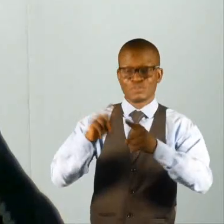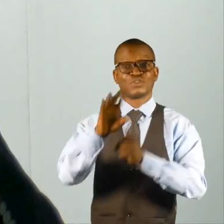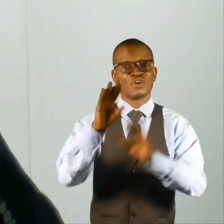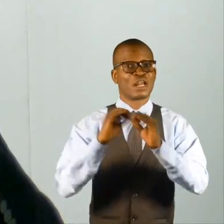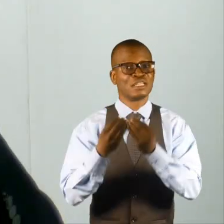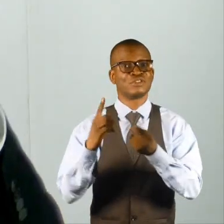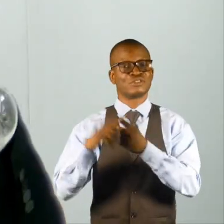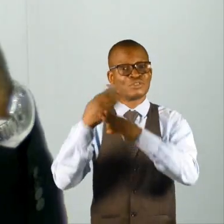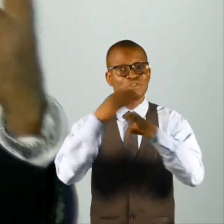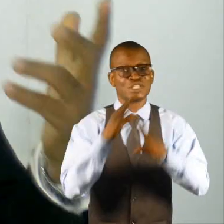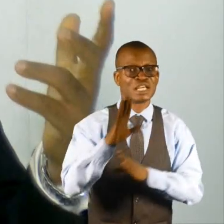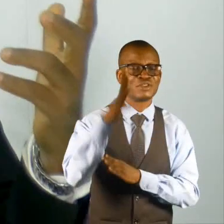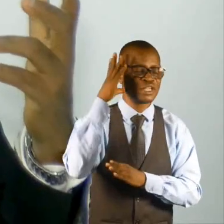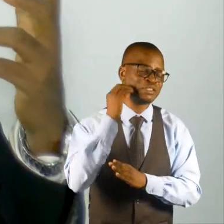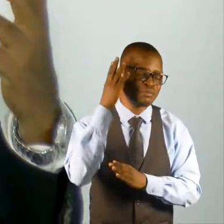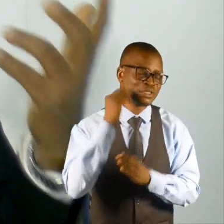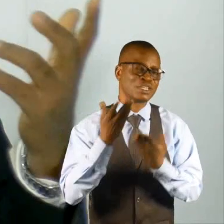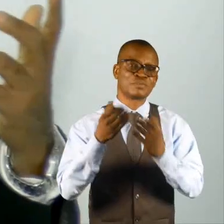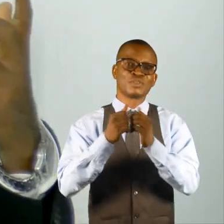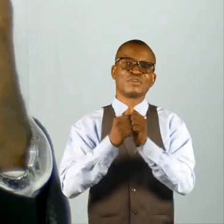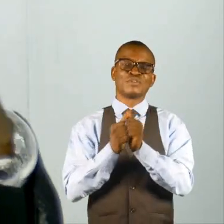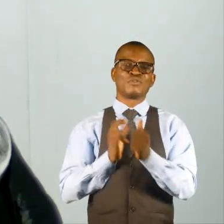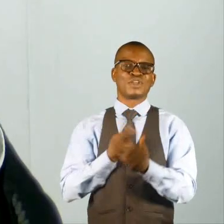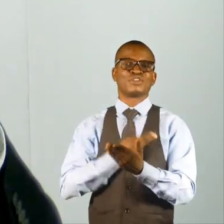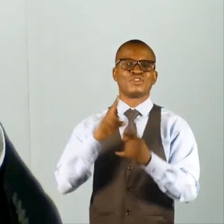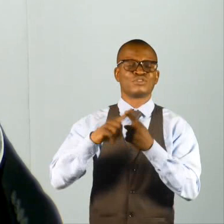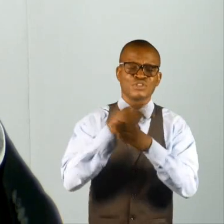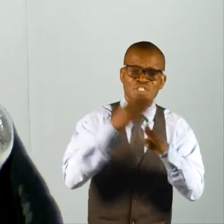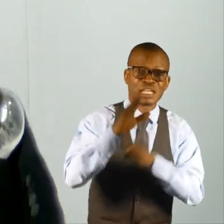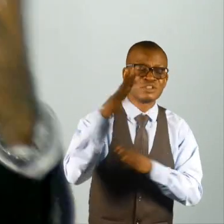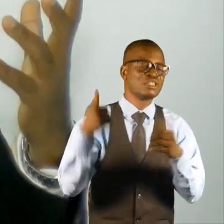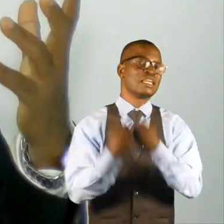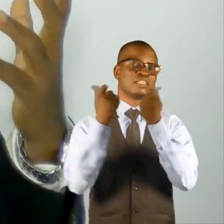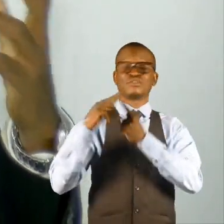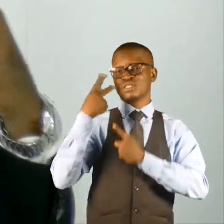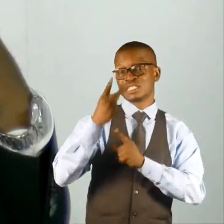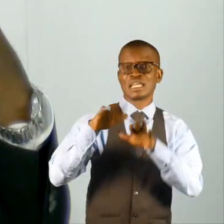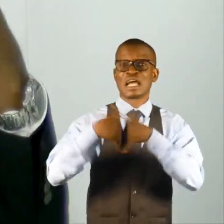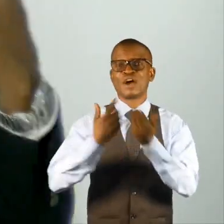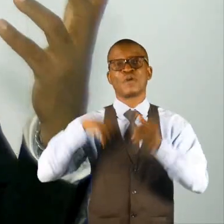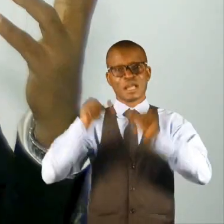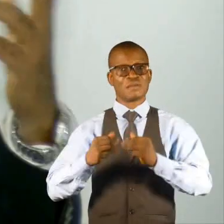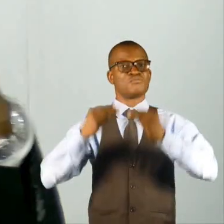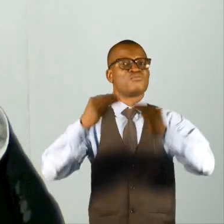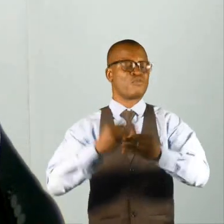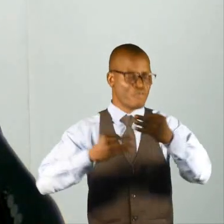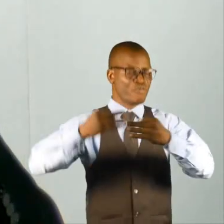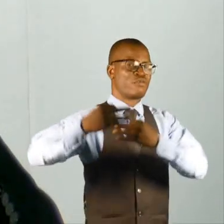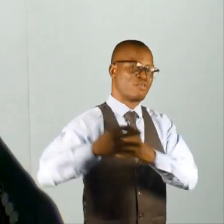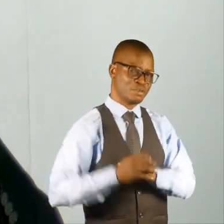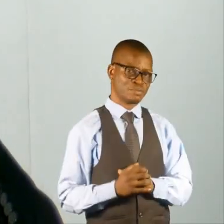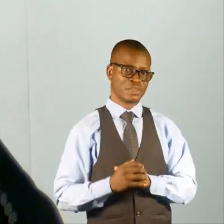your organization, to share your experiences, to share your challenges, to see how we could